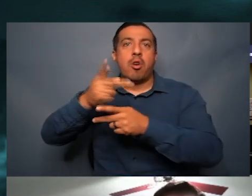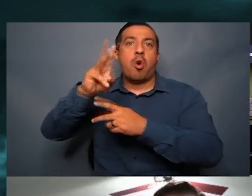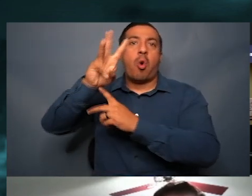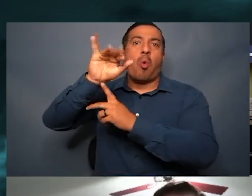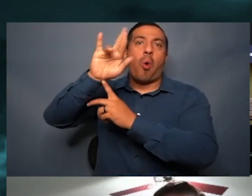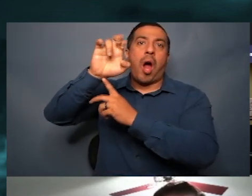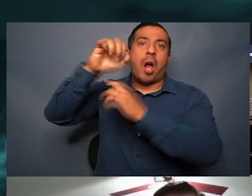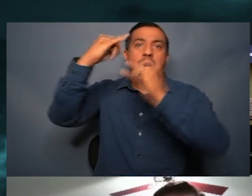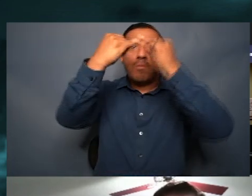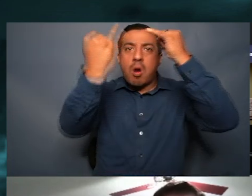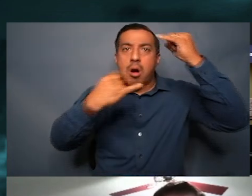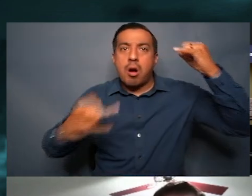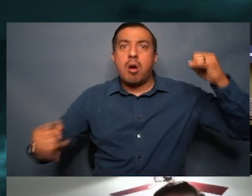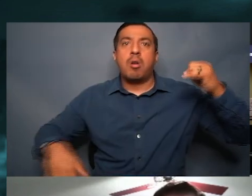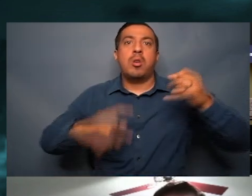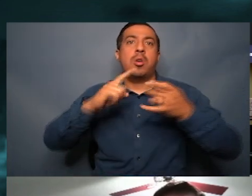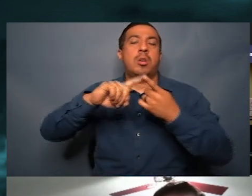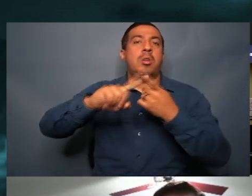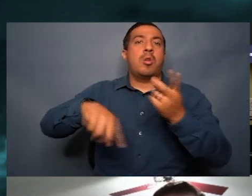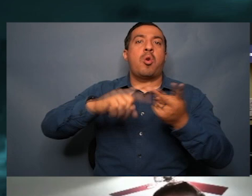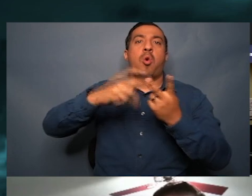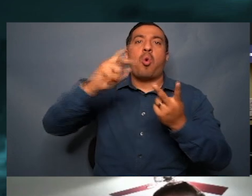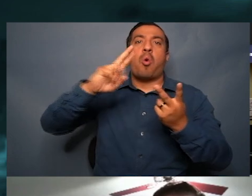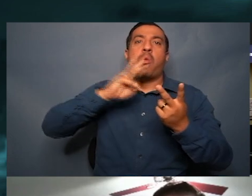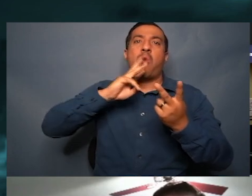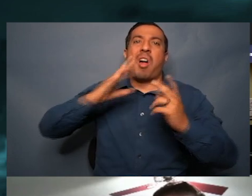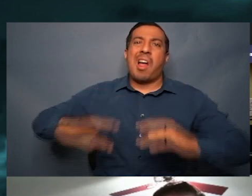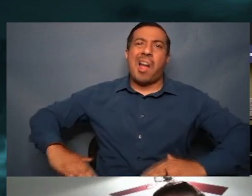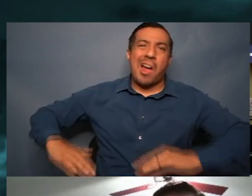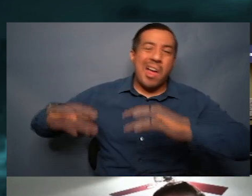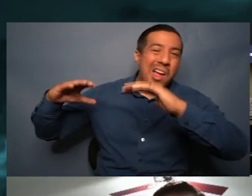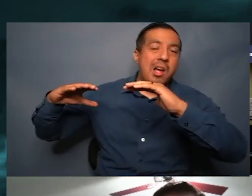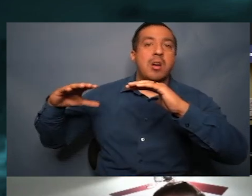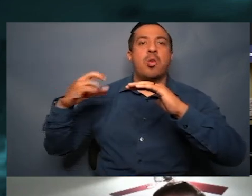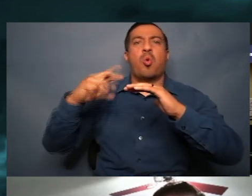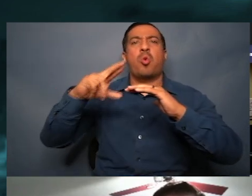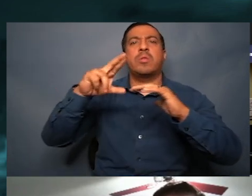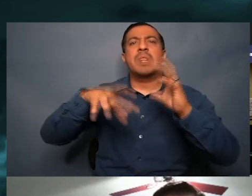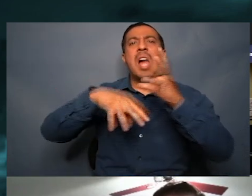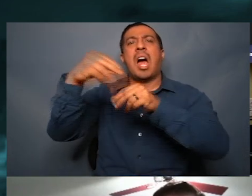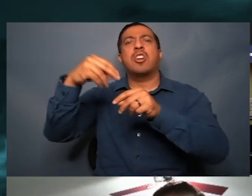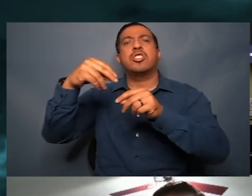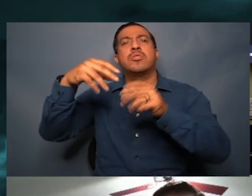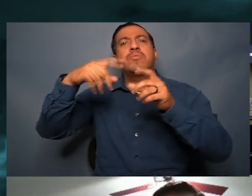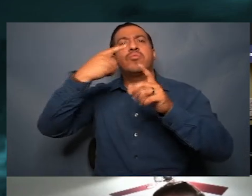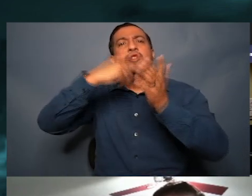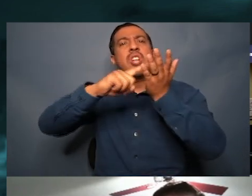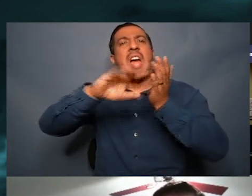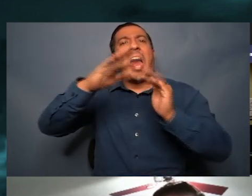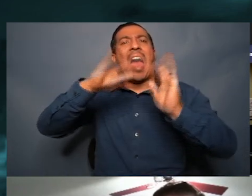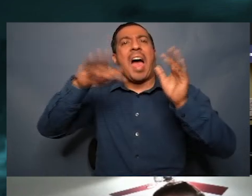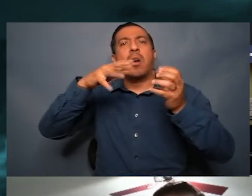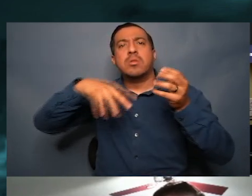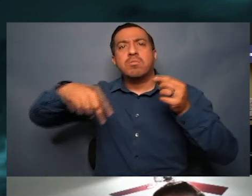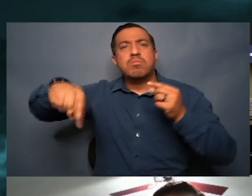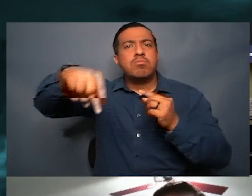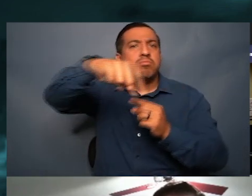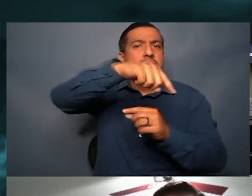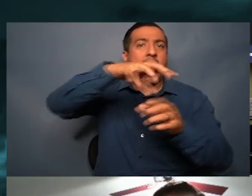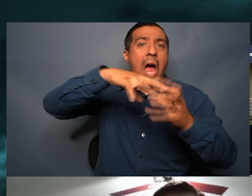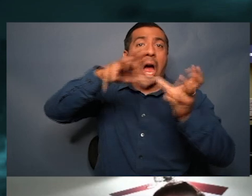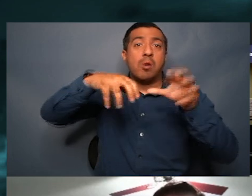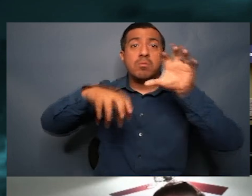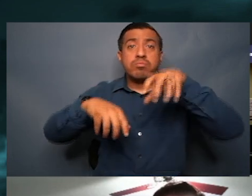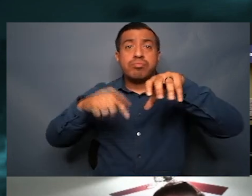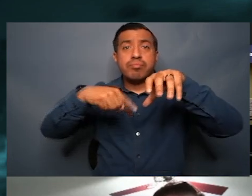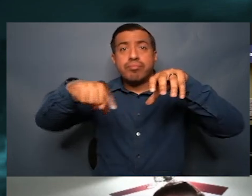of: down wires, high water, just going back outside to check different things around the house, and just to be